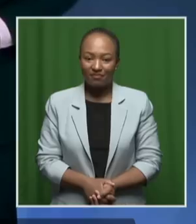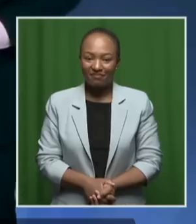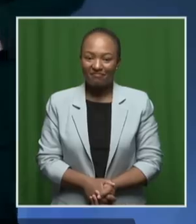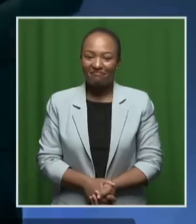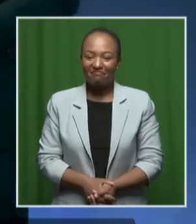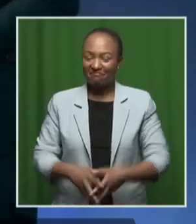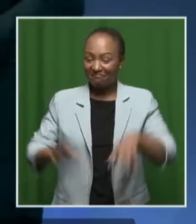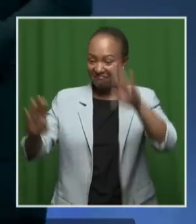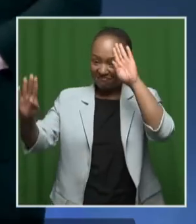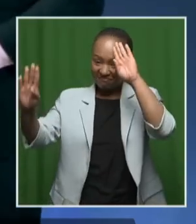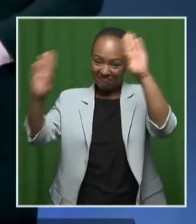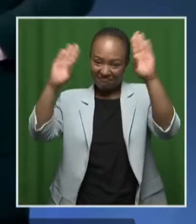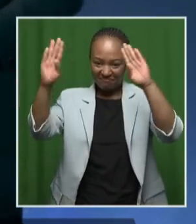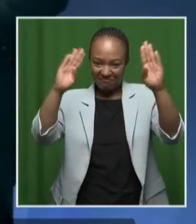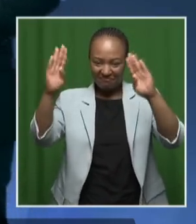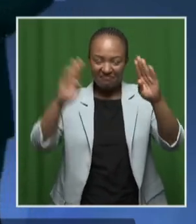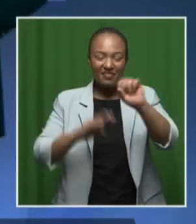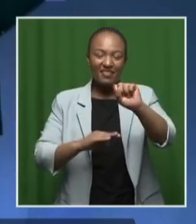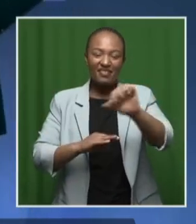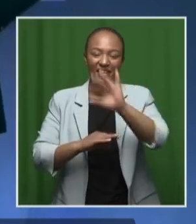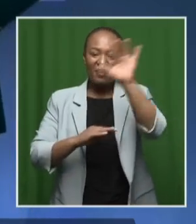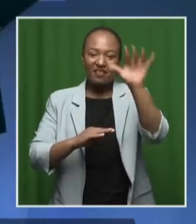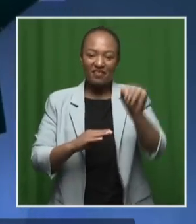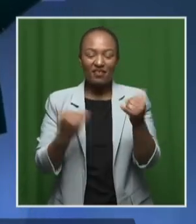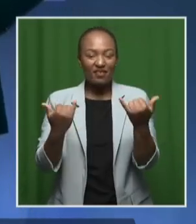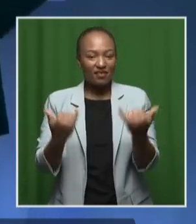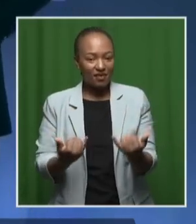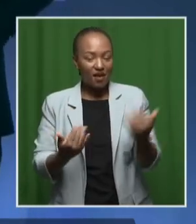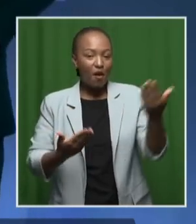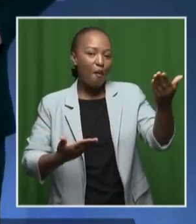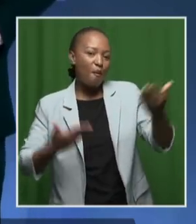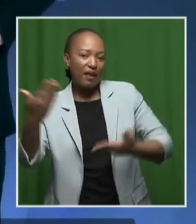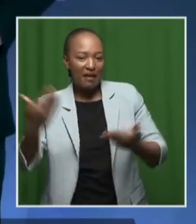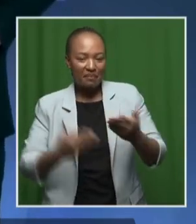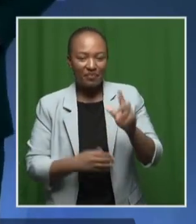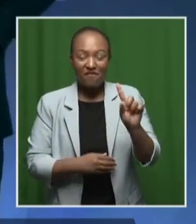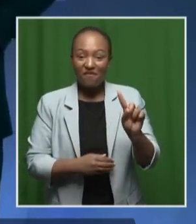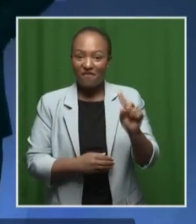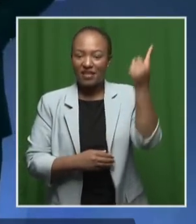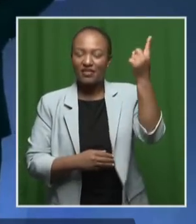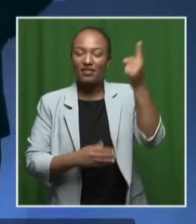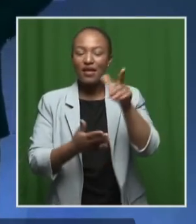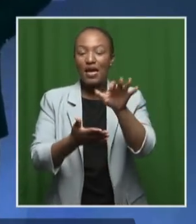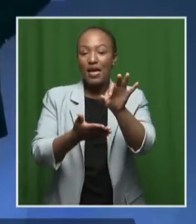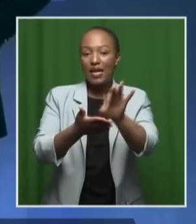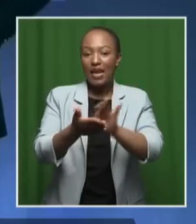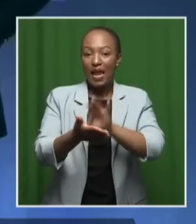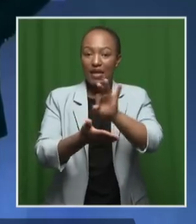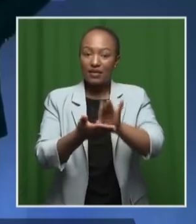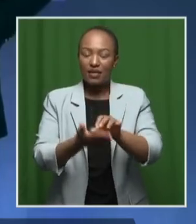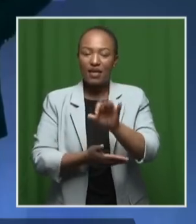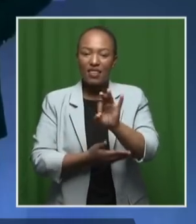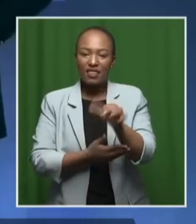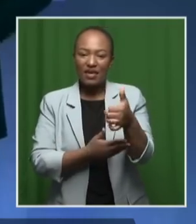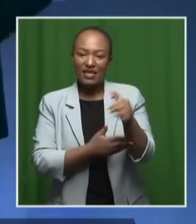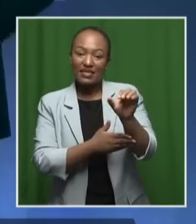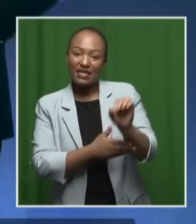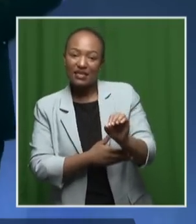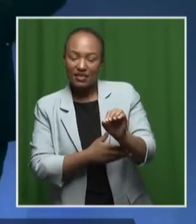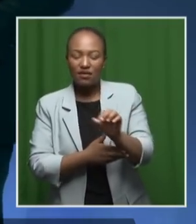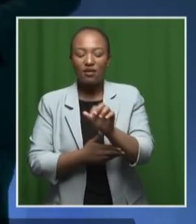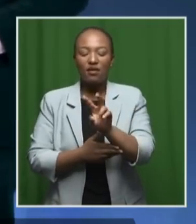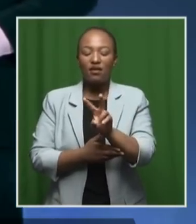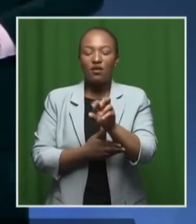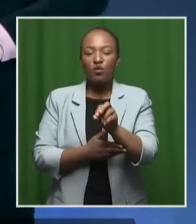Well, good evening, South Africa, and welcome to the very first edition of Elections 360 for the 2024